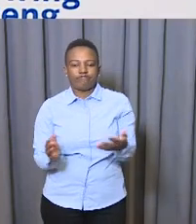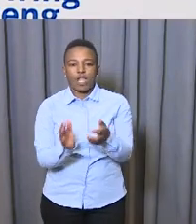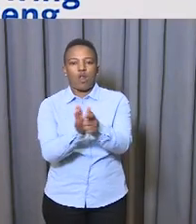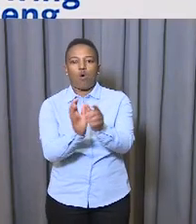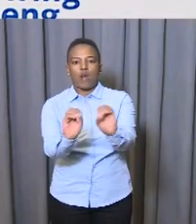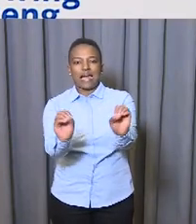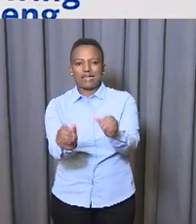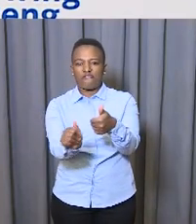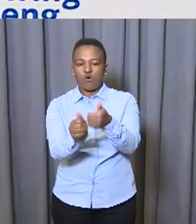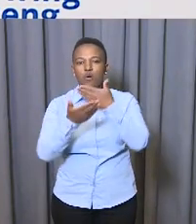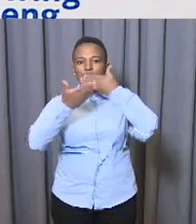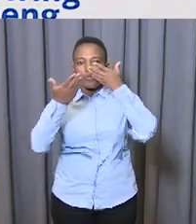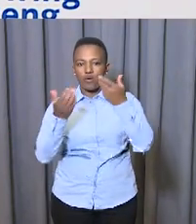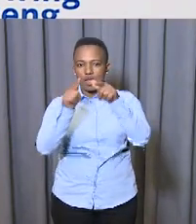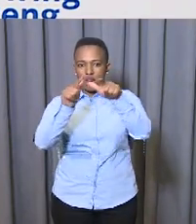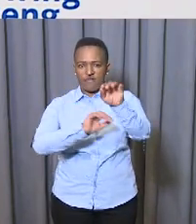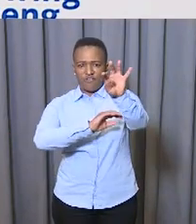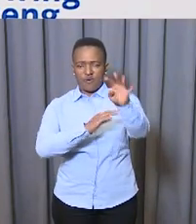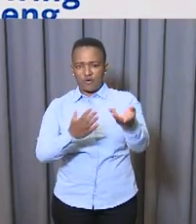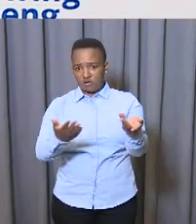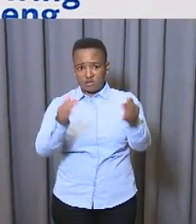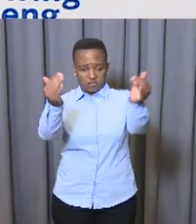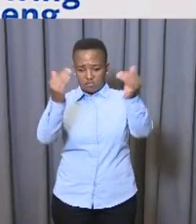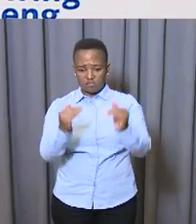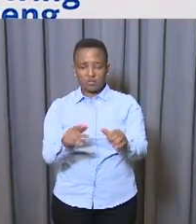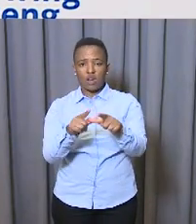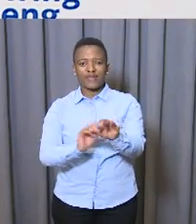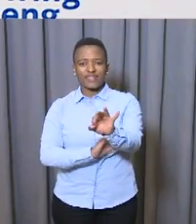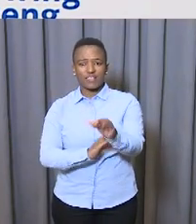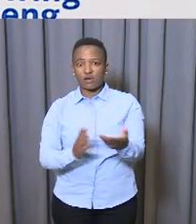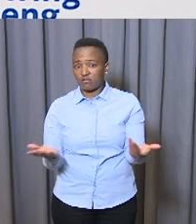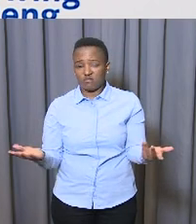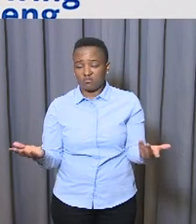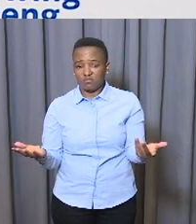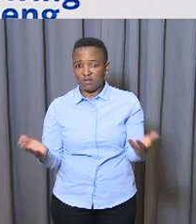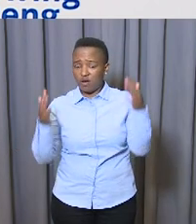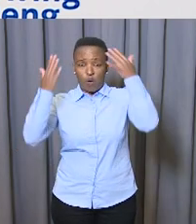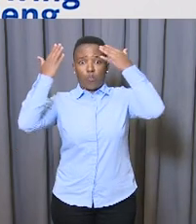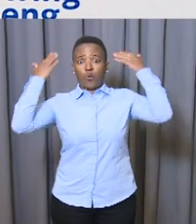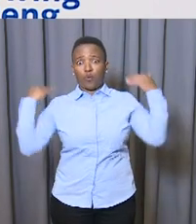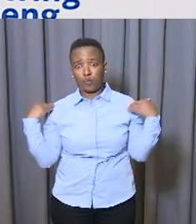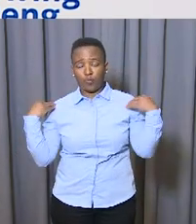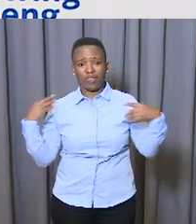four and we go to level three, we're going to be overwhelmed, essentially,